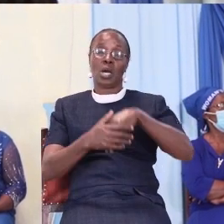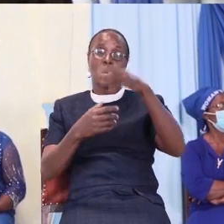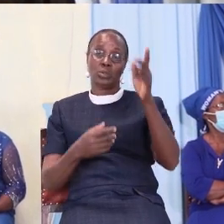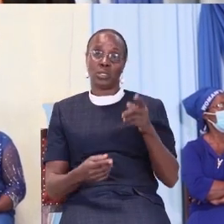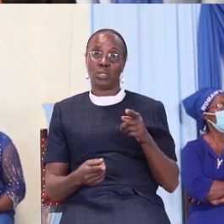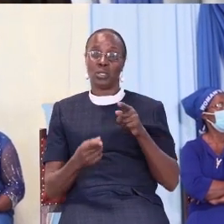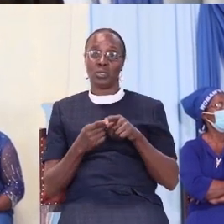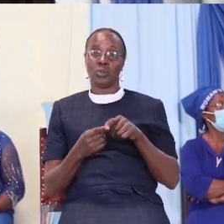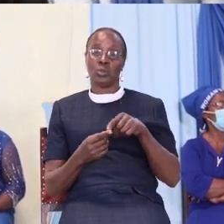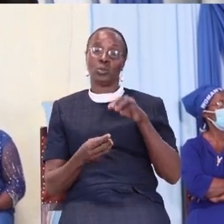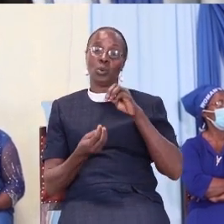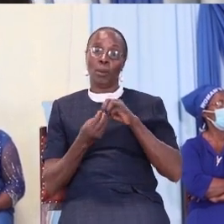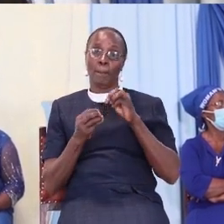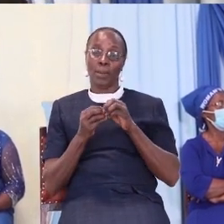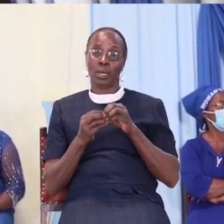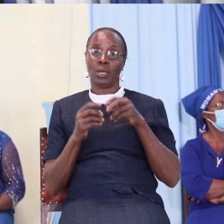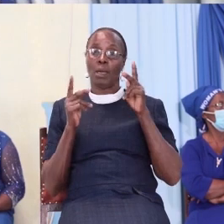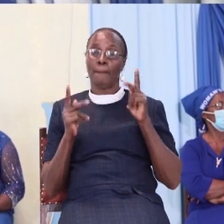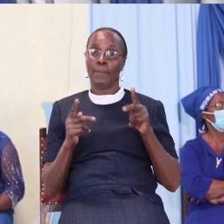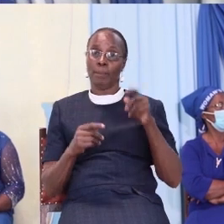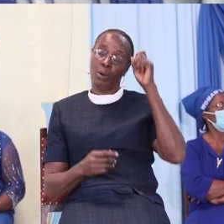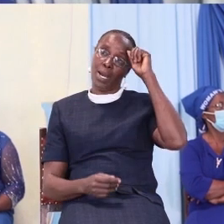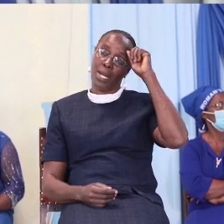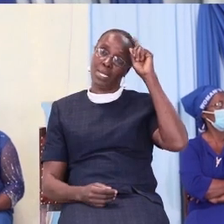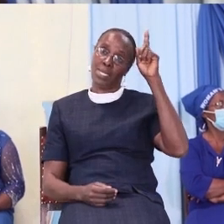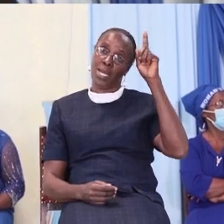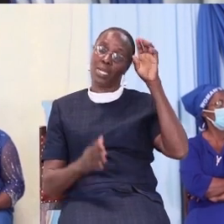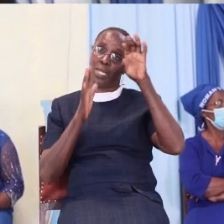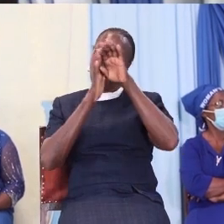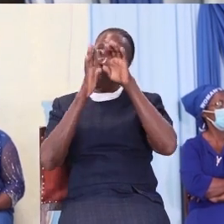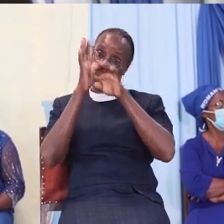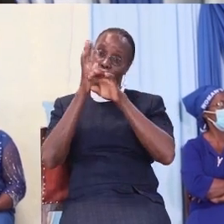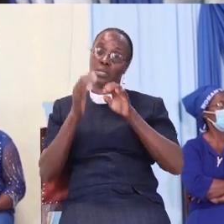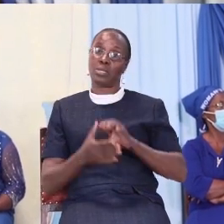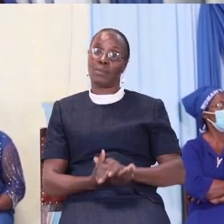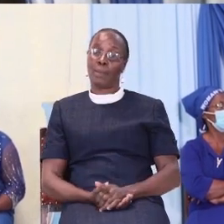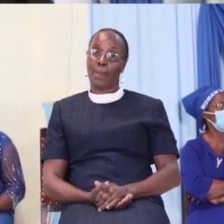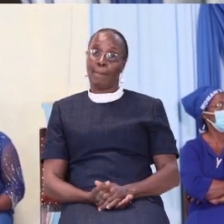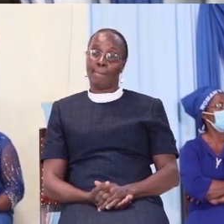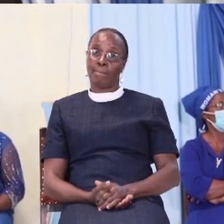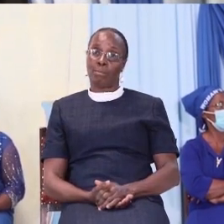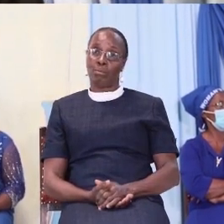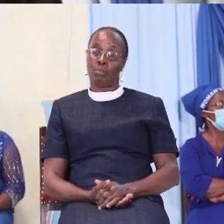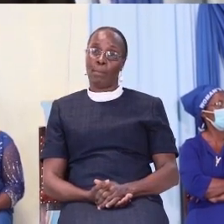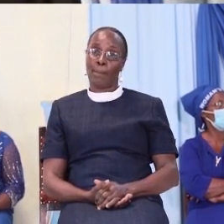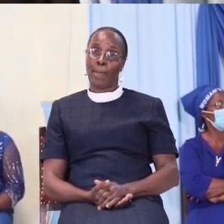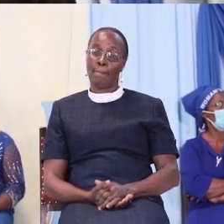covenant, what he had covenanted with our fathers, or the